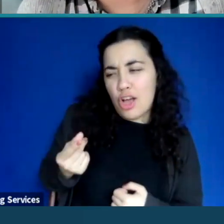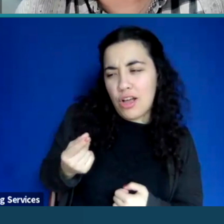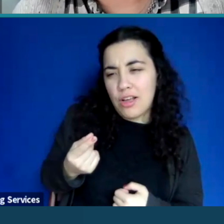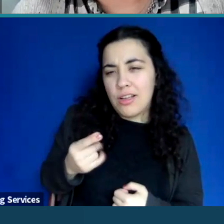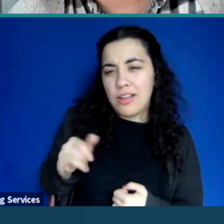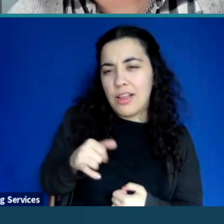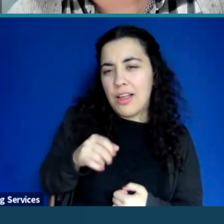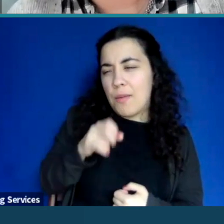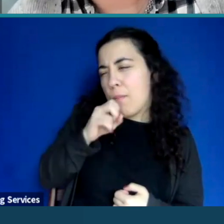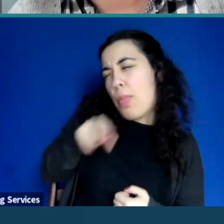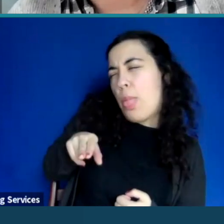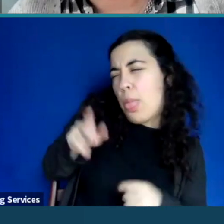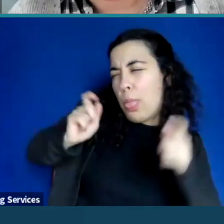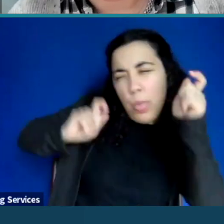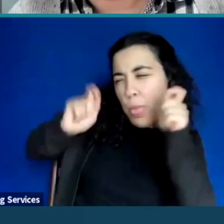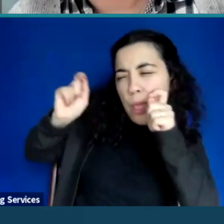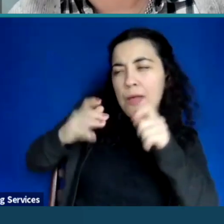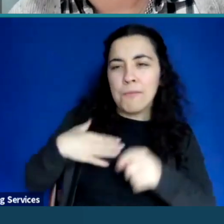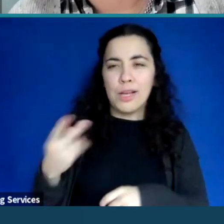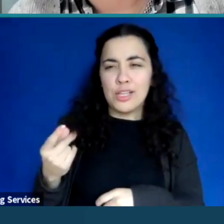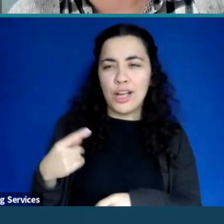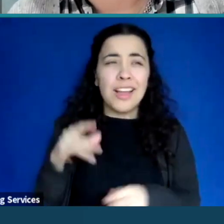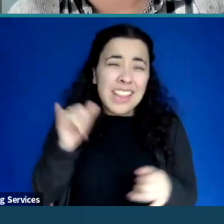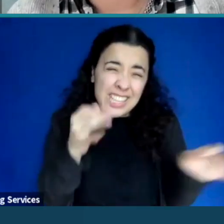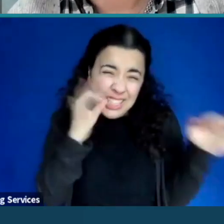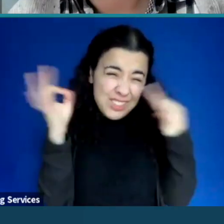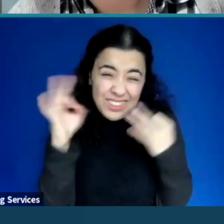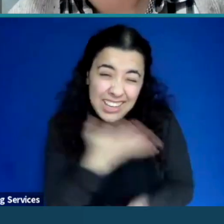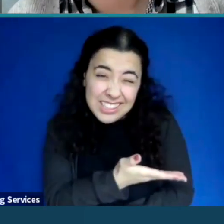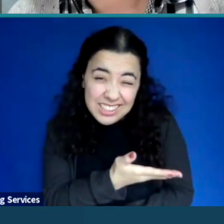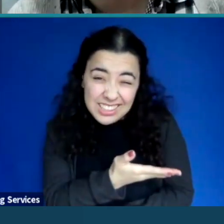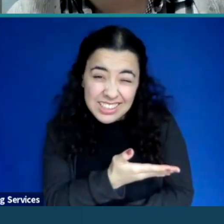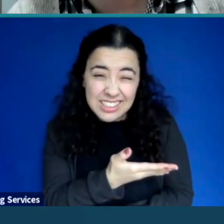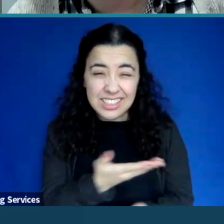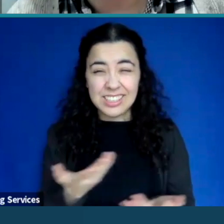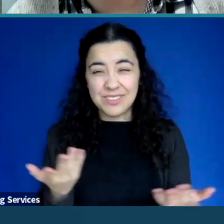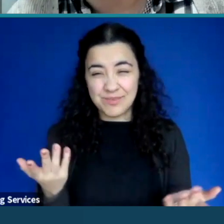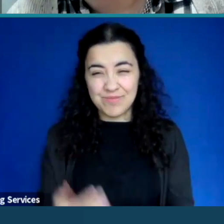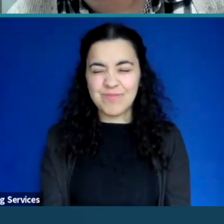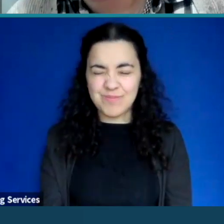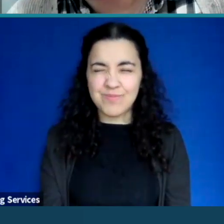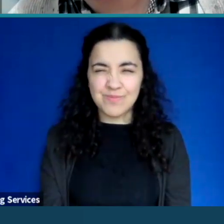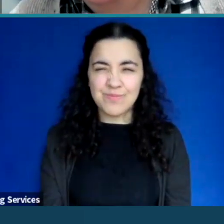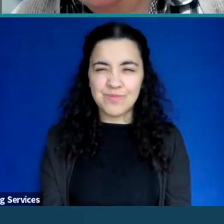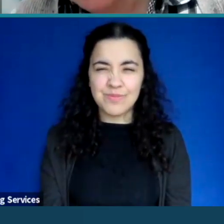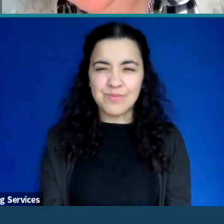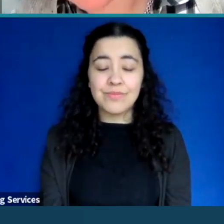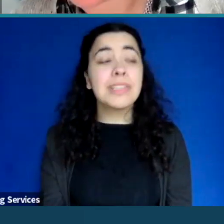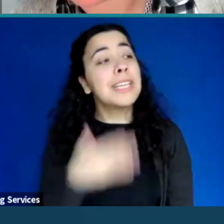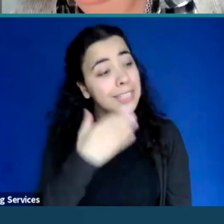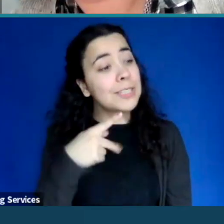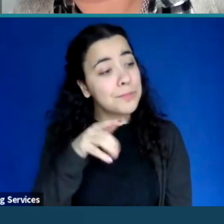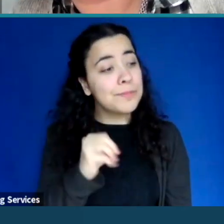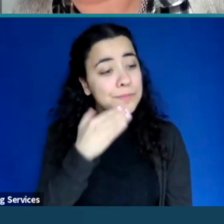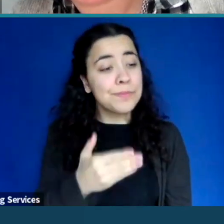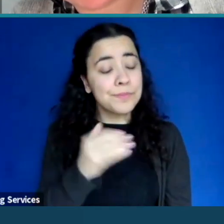and just making faces, and it's just distracting. Yeah, thank you, Pam. Thank